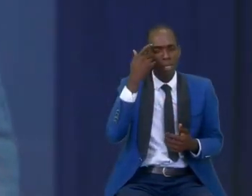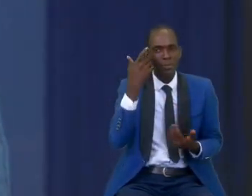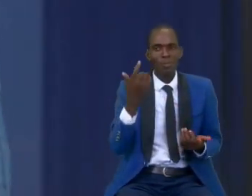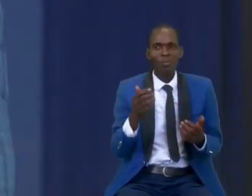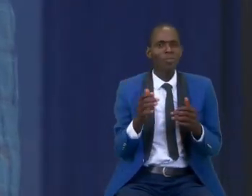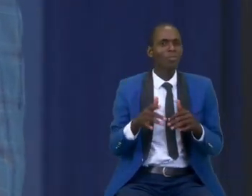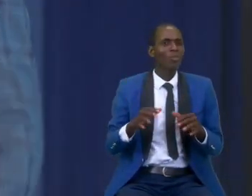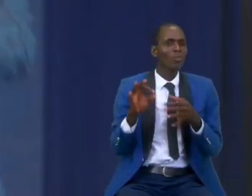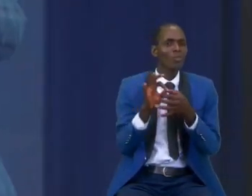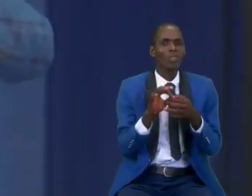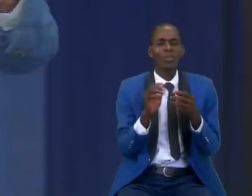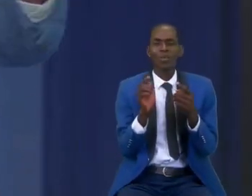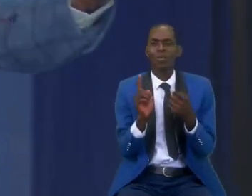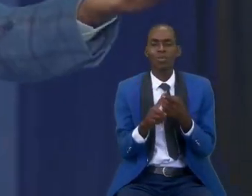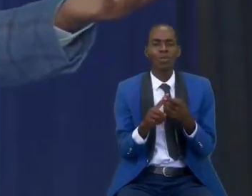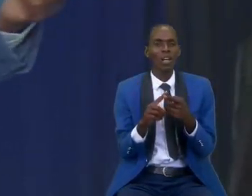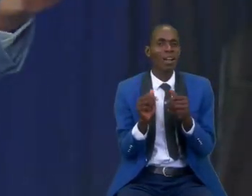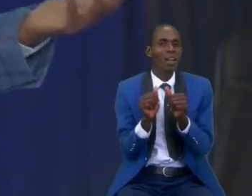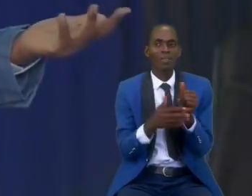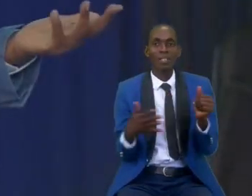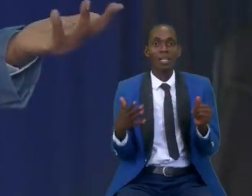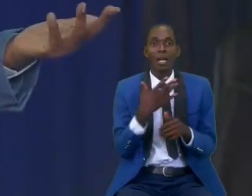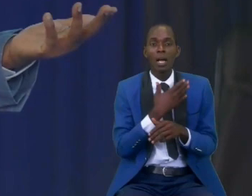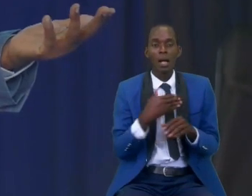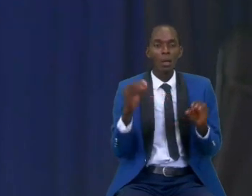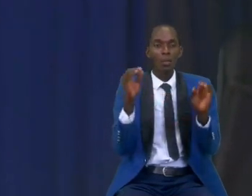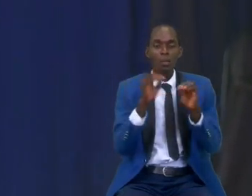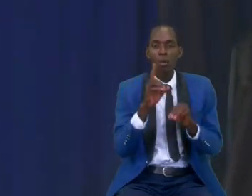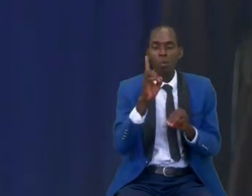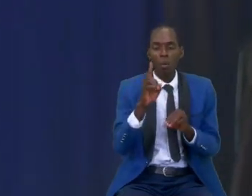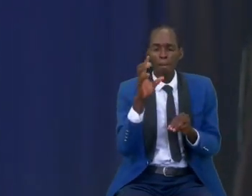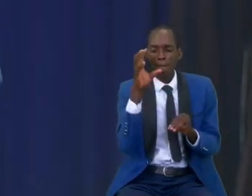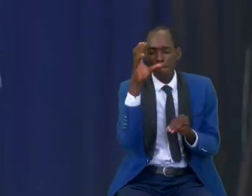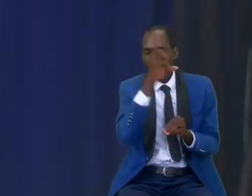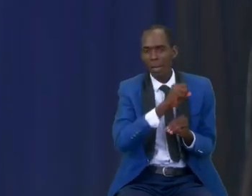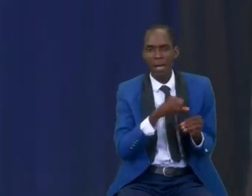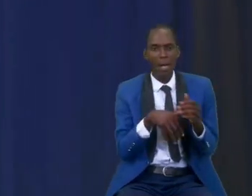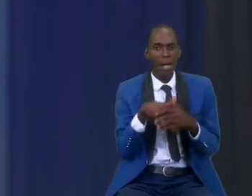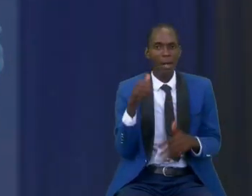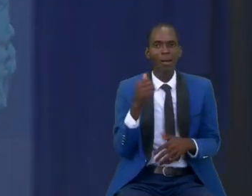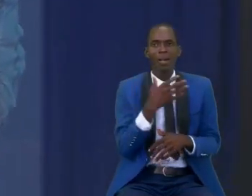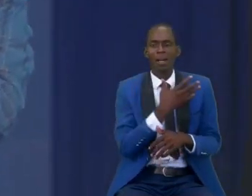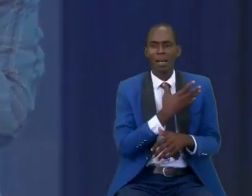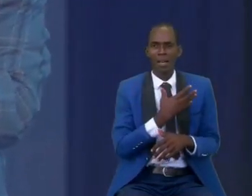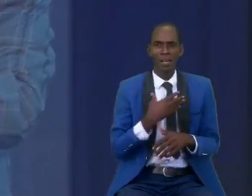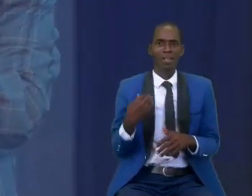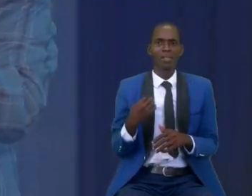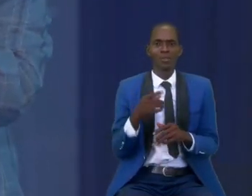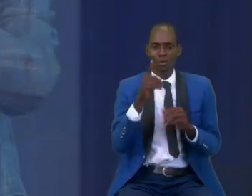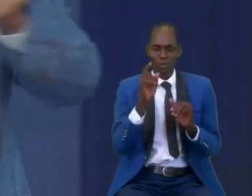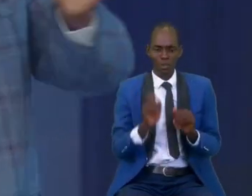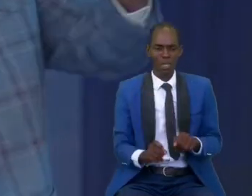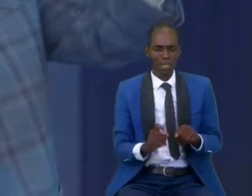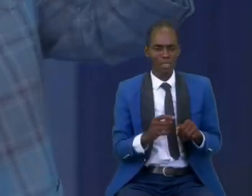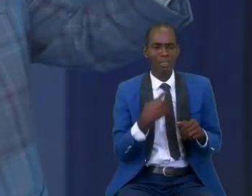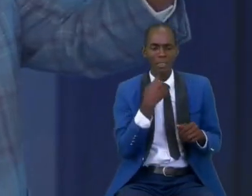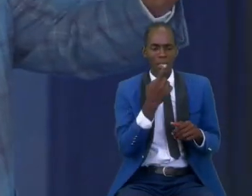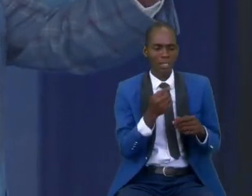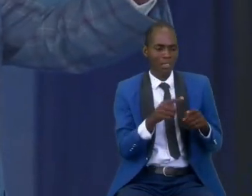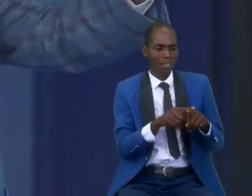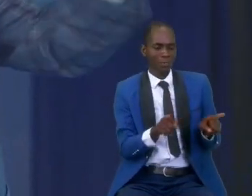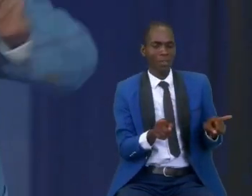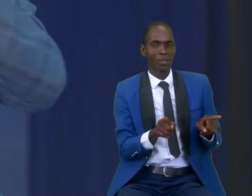misses out. And I can differentiate the smell of an onion from that of